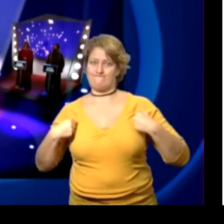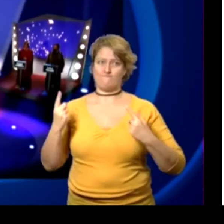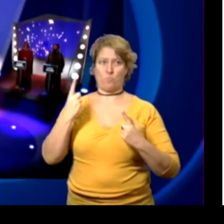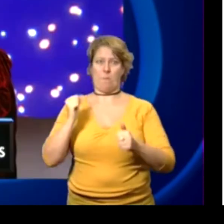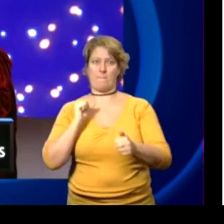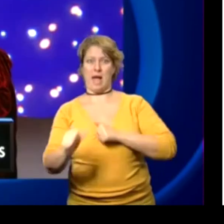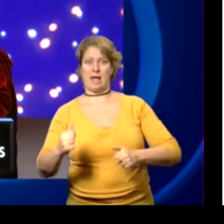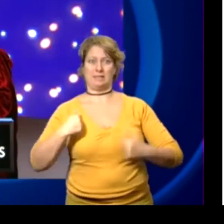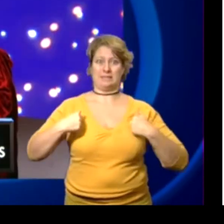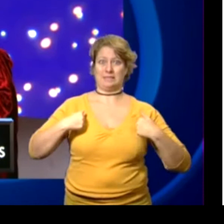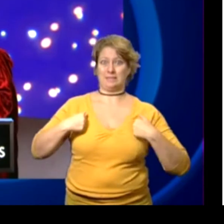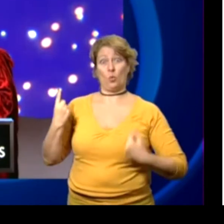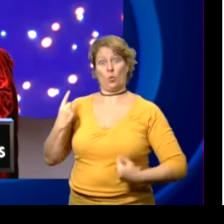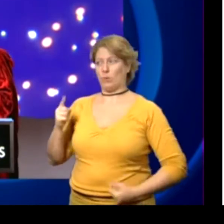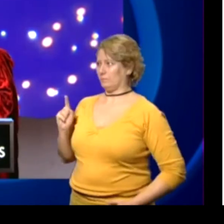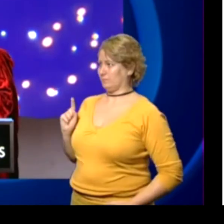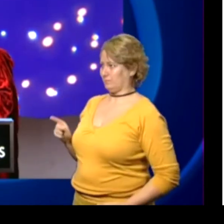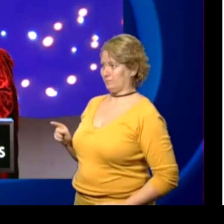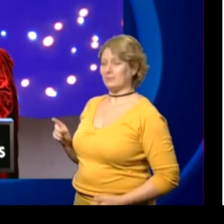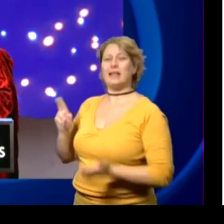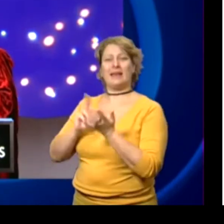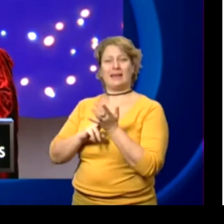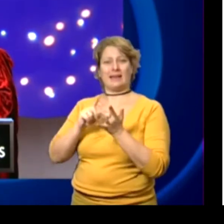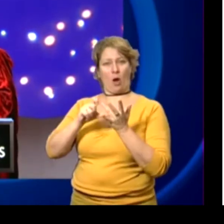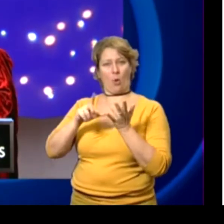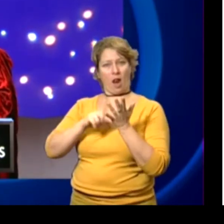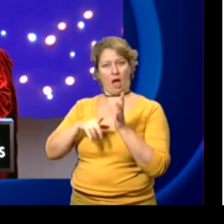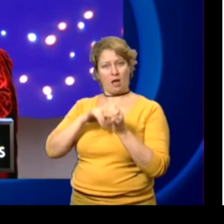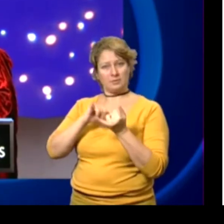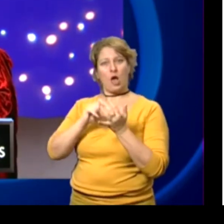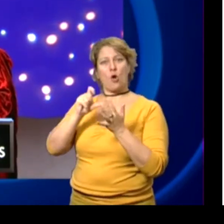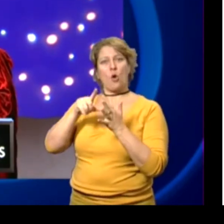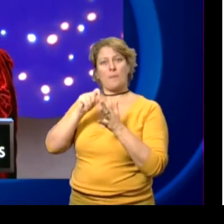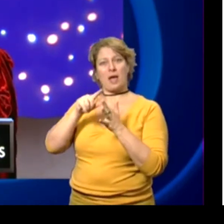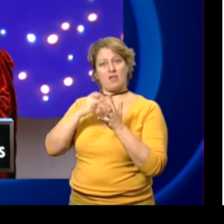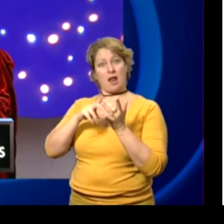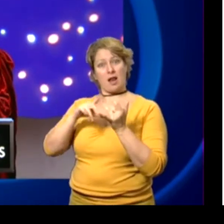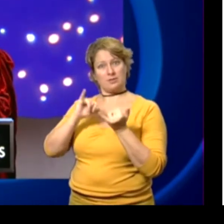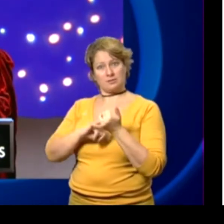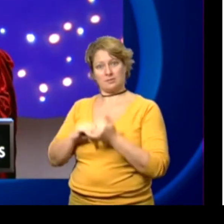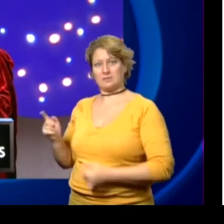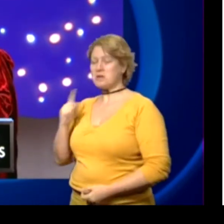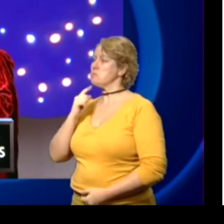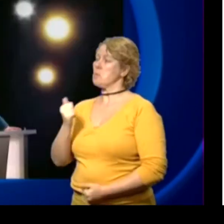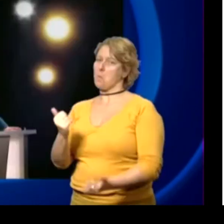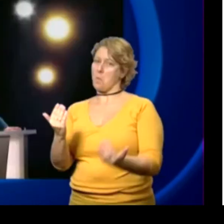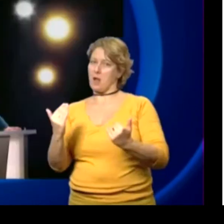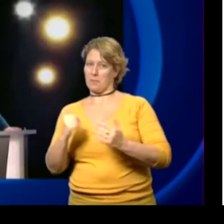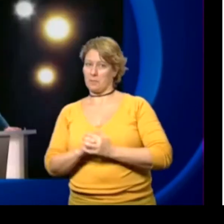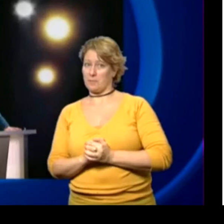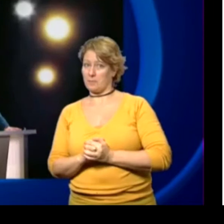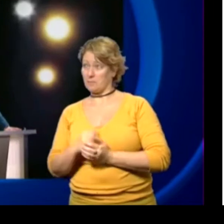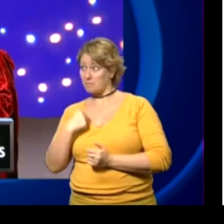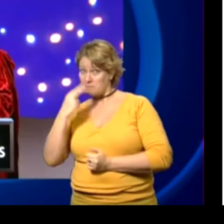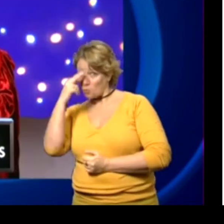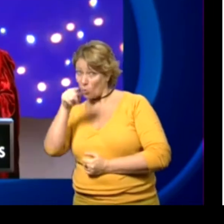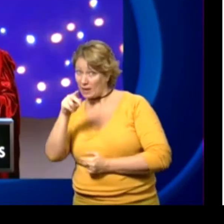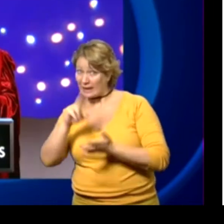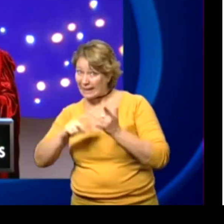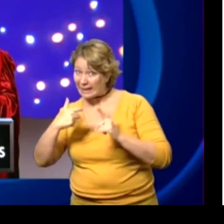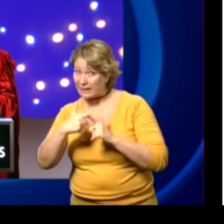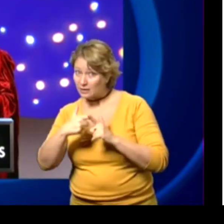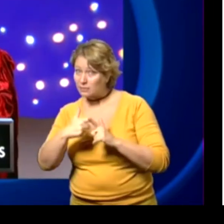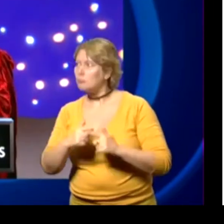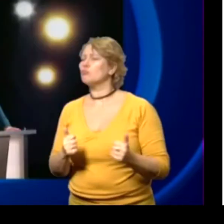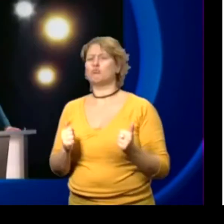greatest is Nicolaus Copernicus. Welcome, Copernicus. May I call you Nick?